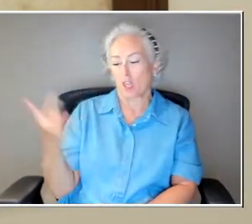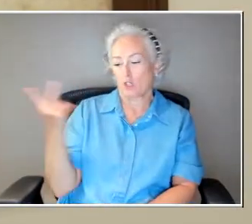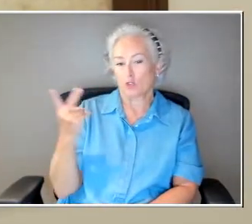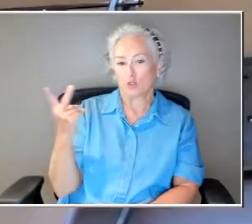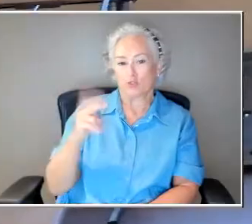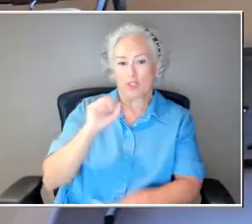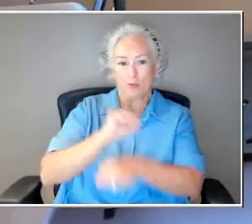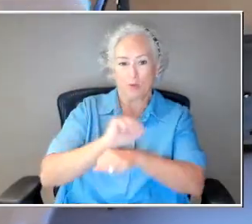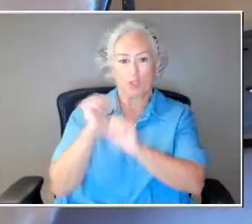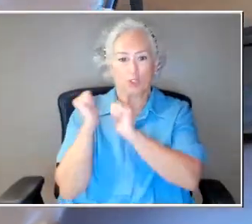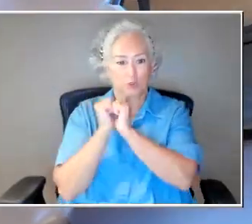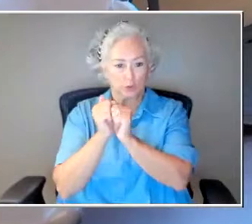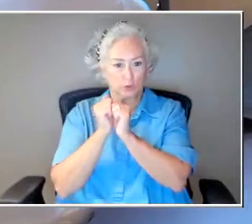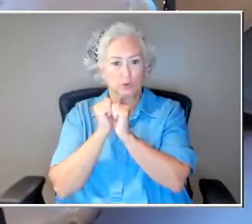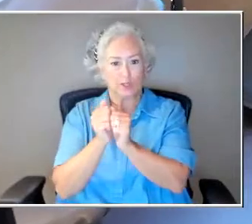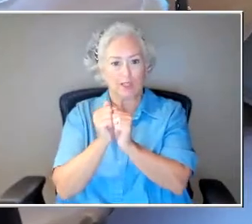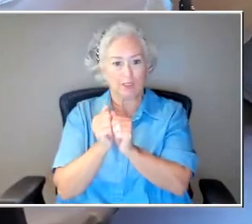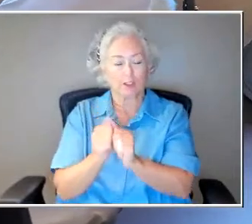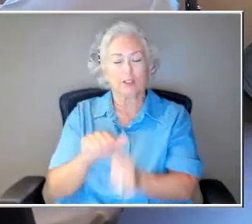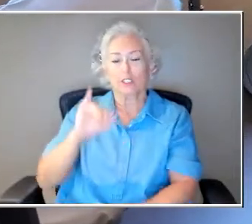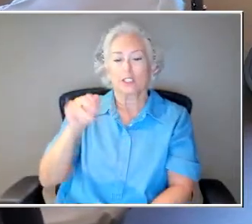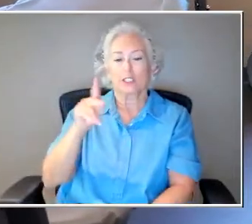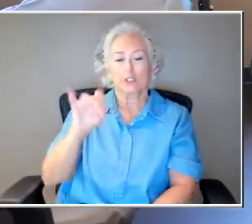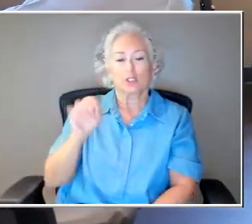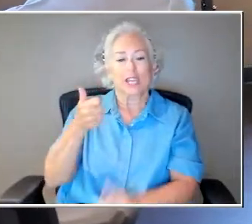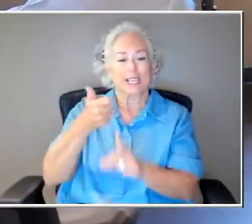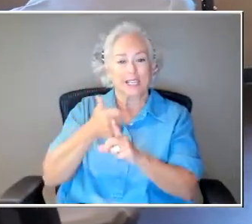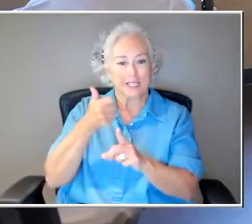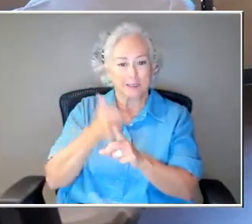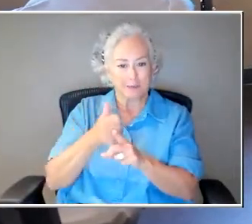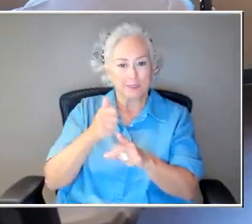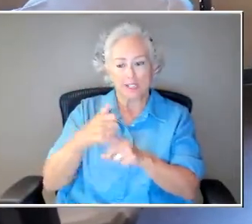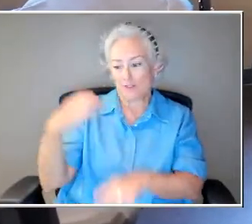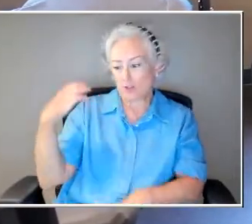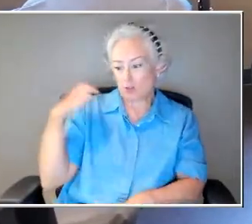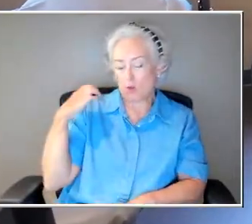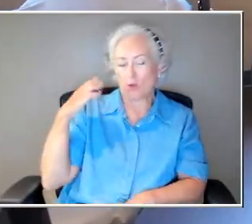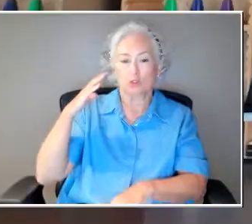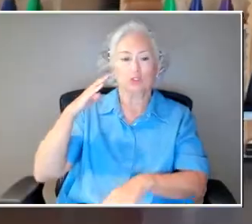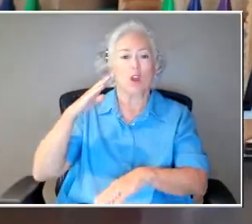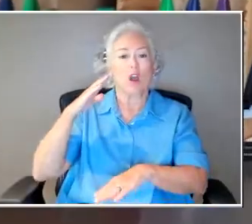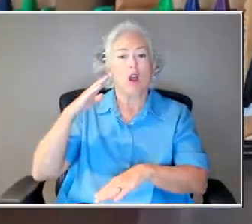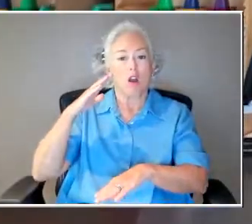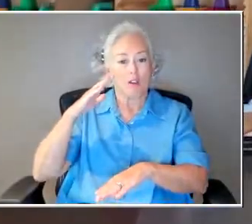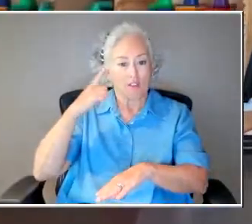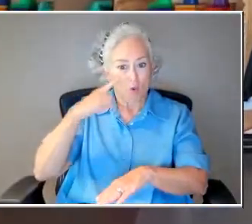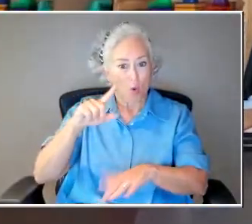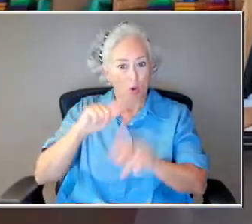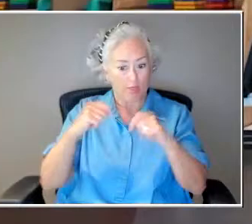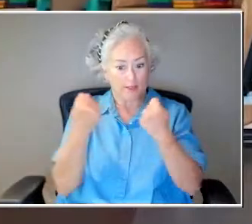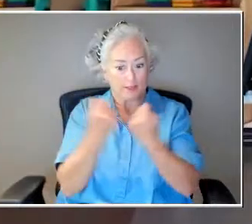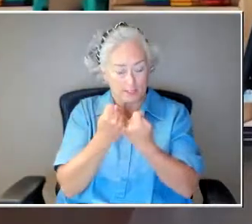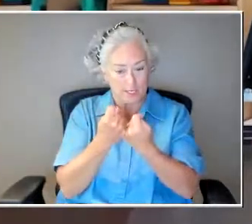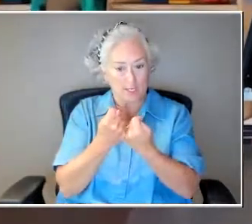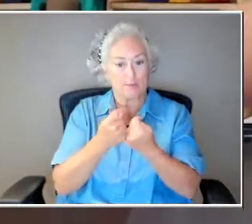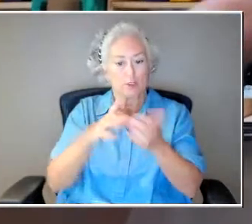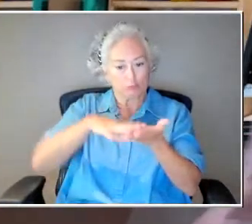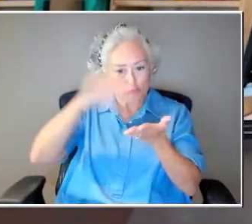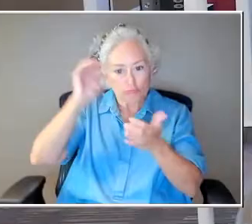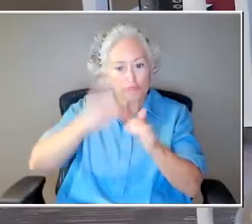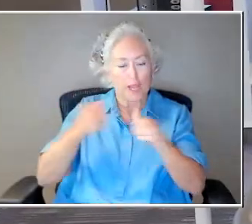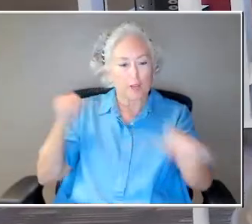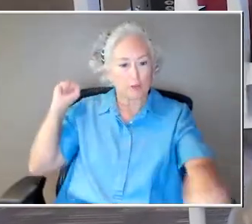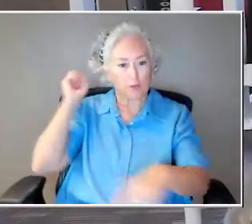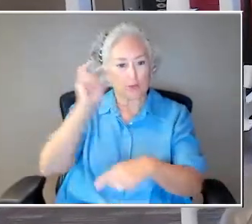in baseball. Jake went from coaching Cohen on the mound to making sure he could get back to it. Transitioning from